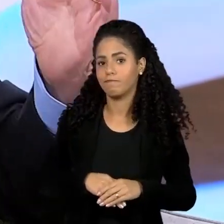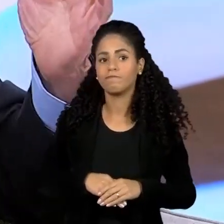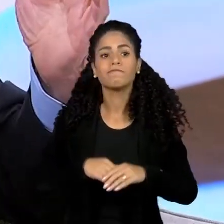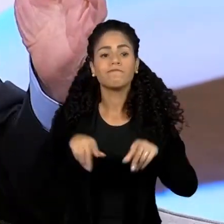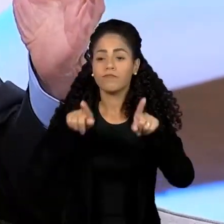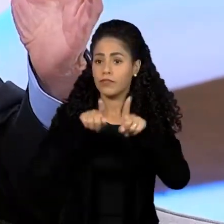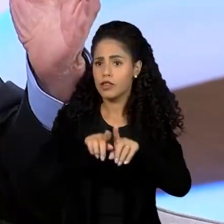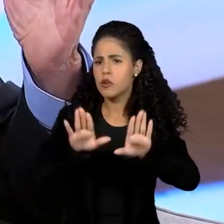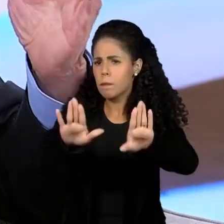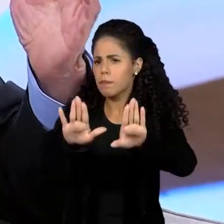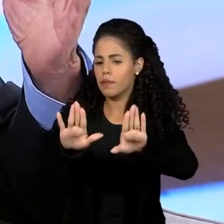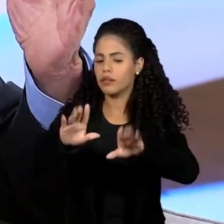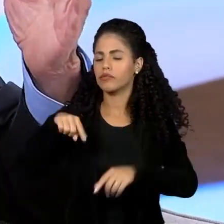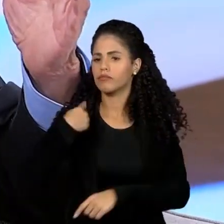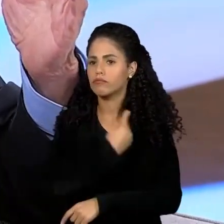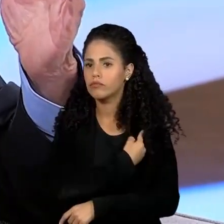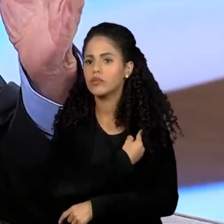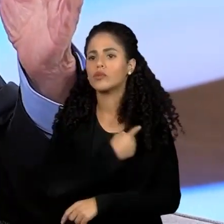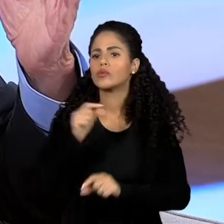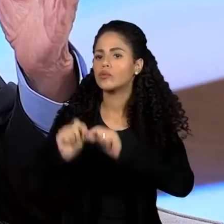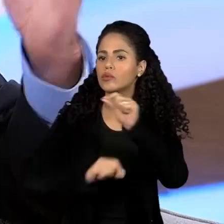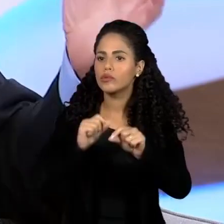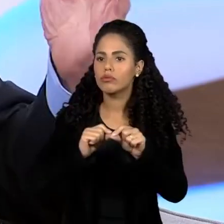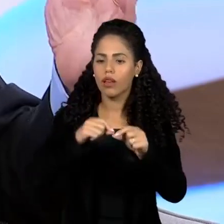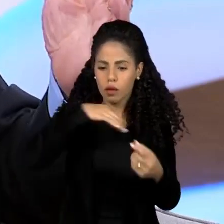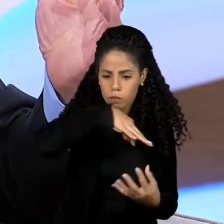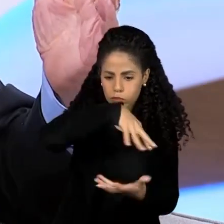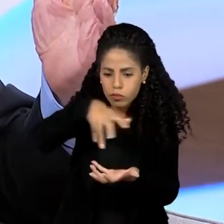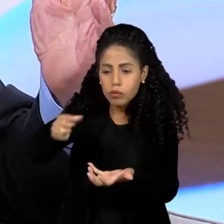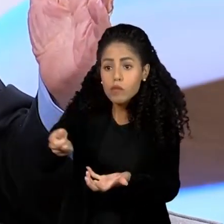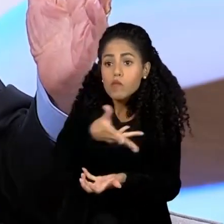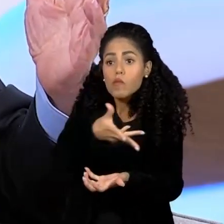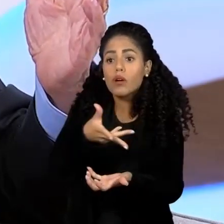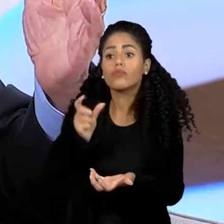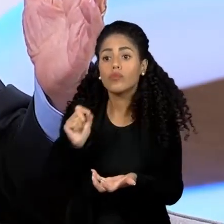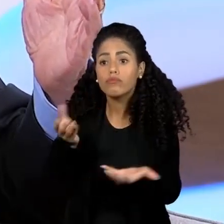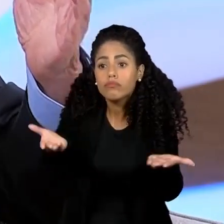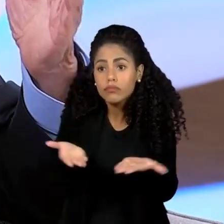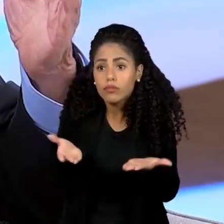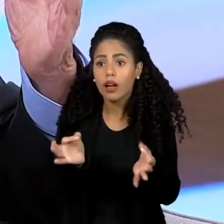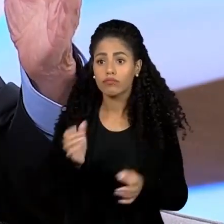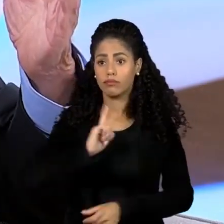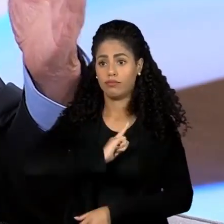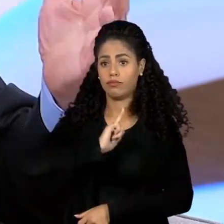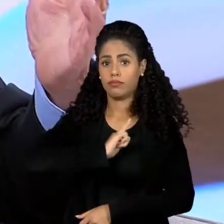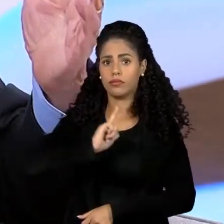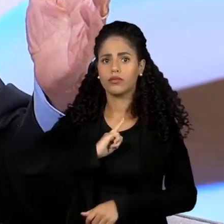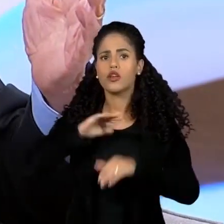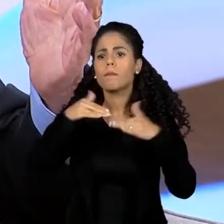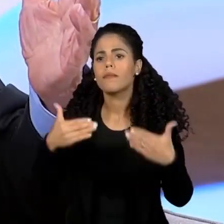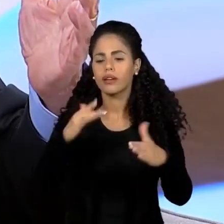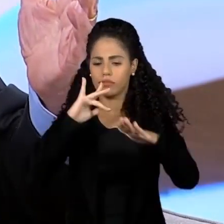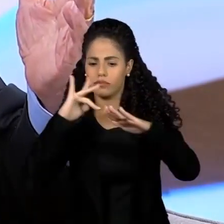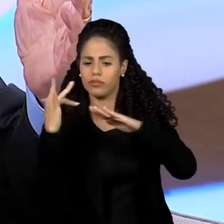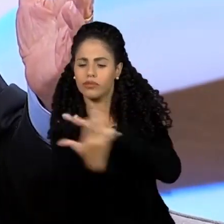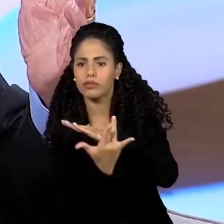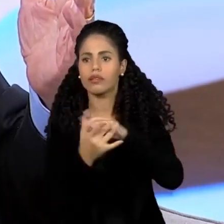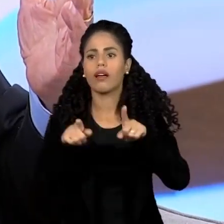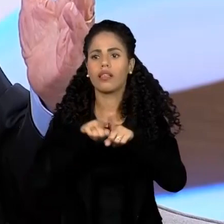So we're in a new world here, though, that the social media